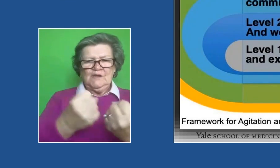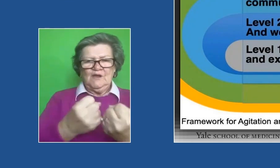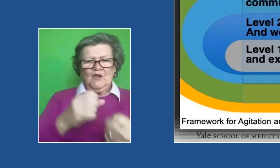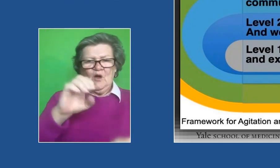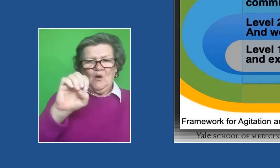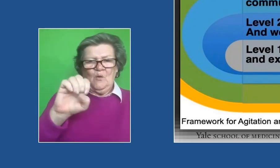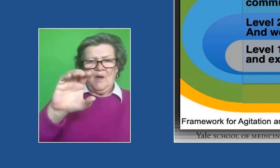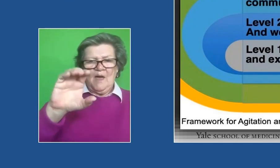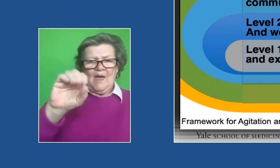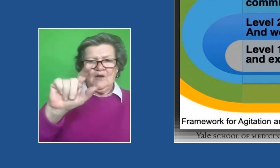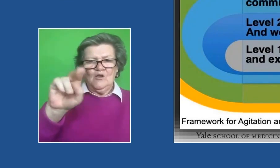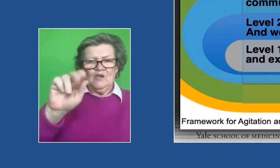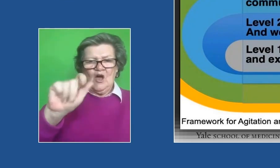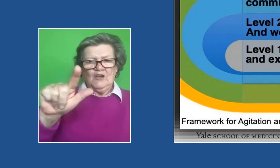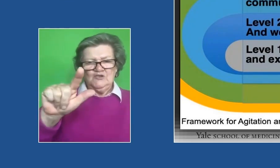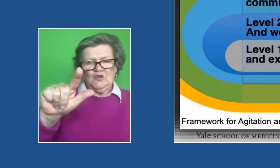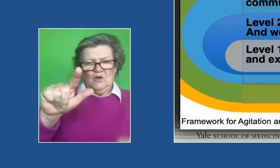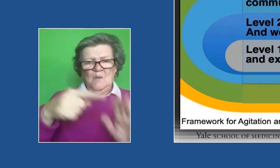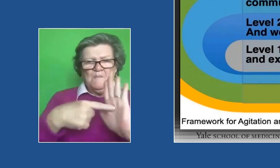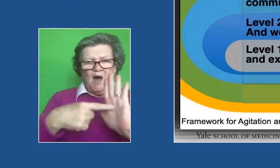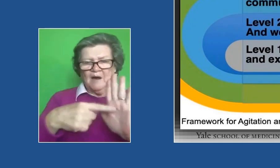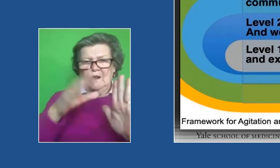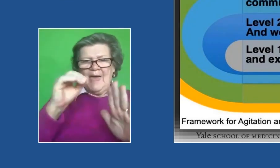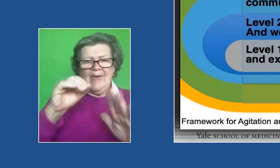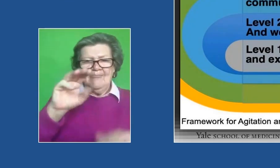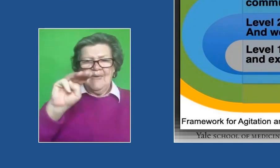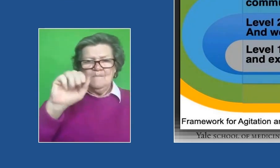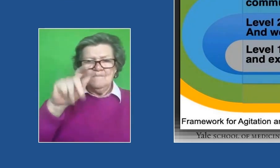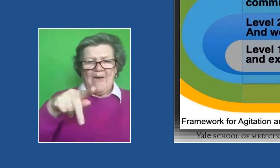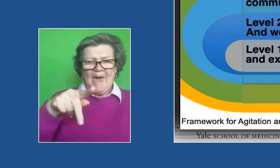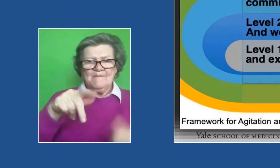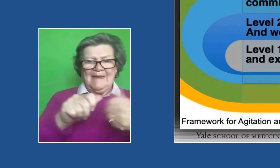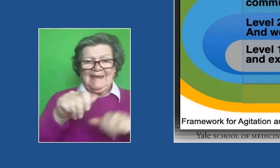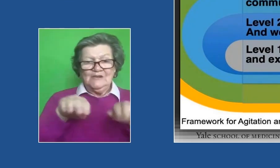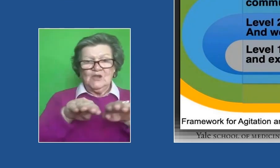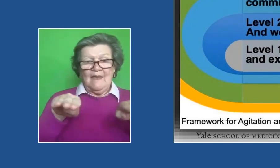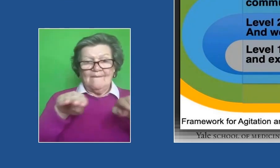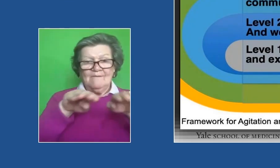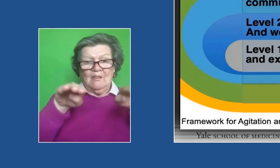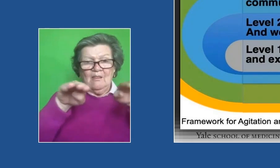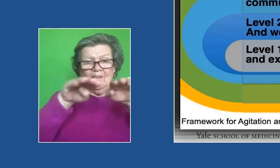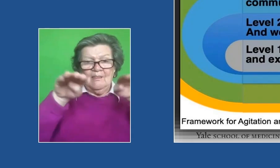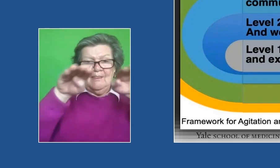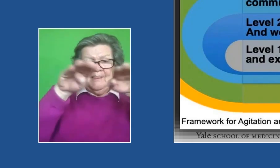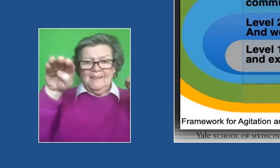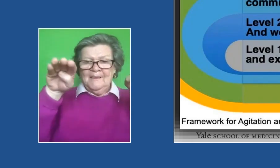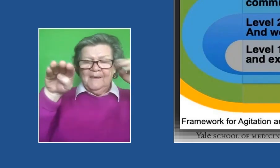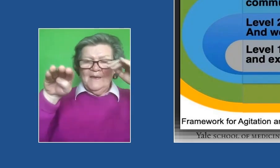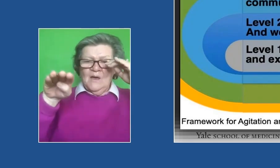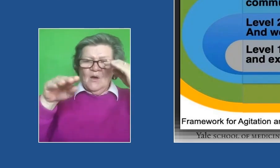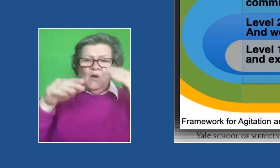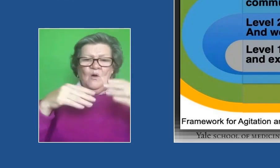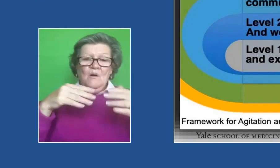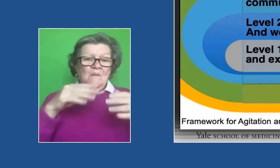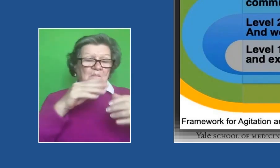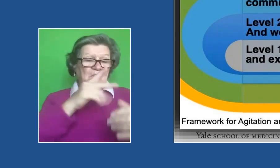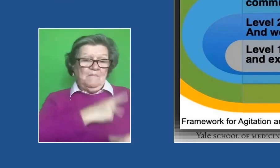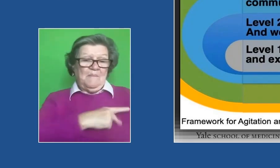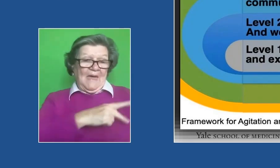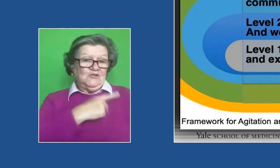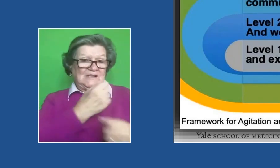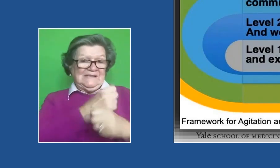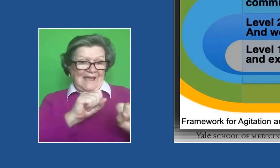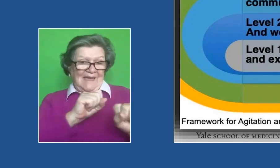bias, and mapped it to solutions at each level. So this goes anywhere from within the patient safety and patient experience